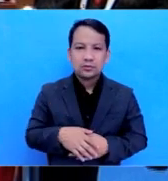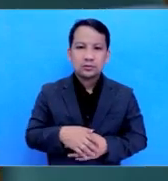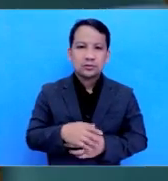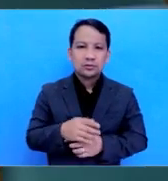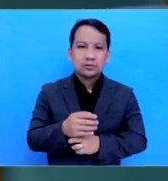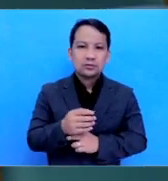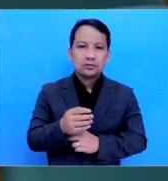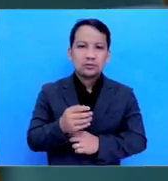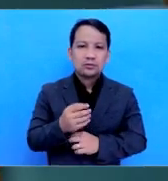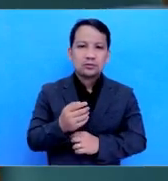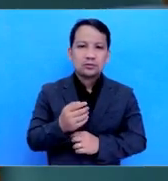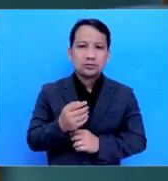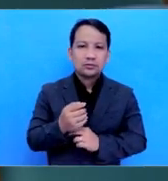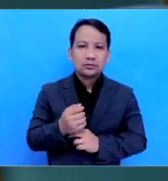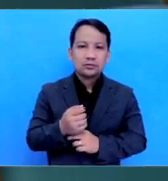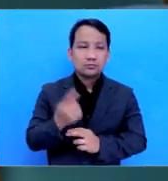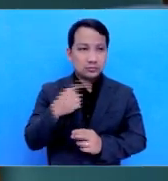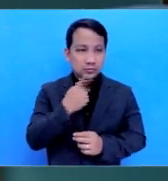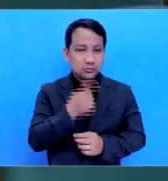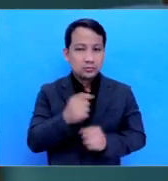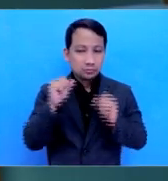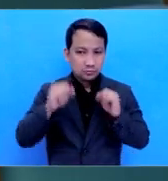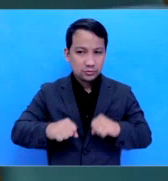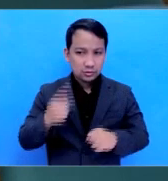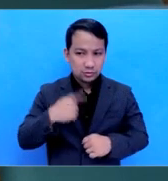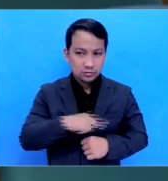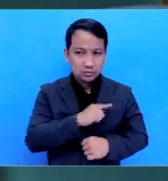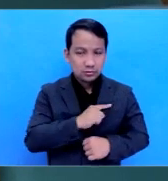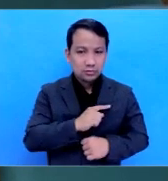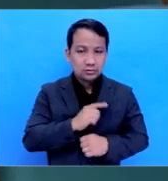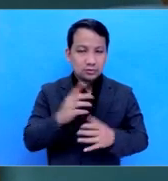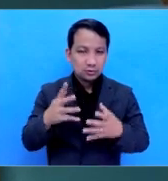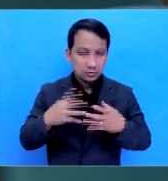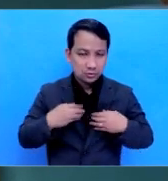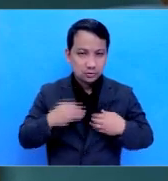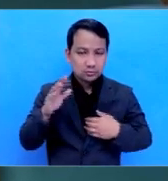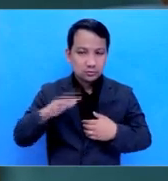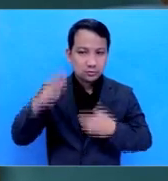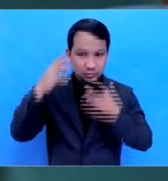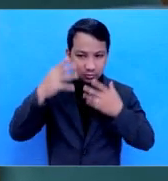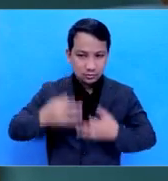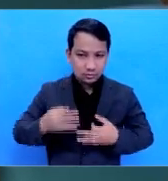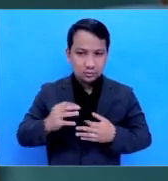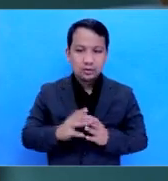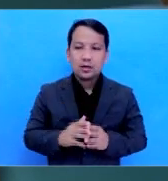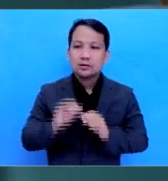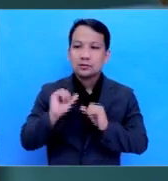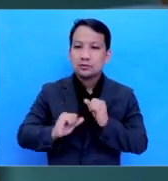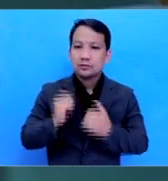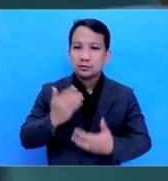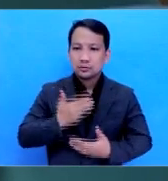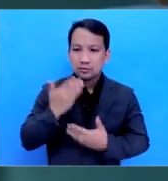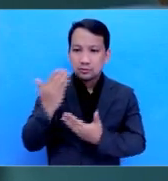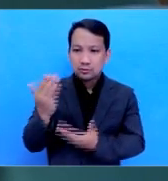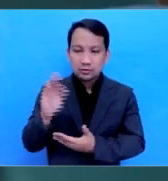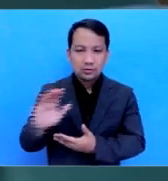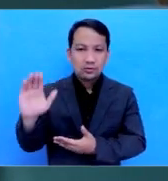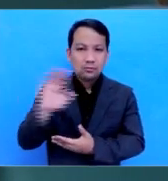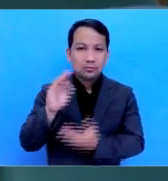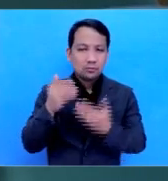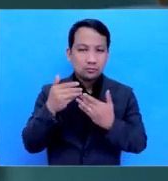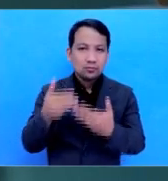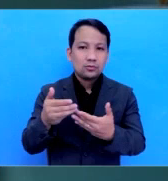need to accept the majority's decision. And so, Your Honors, consistent with